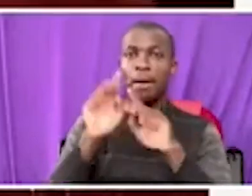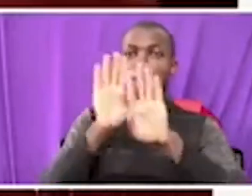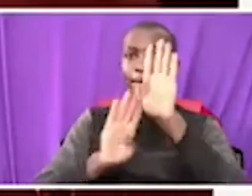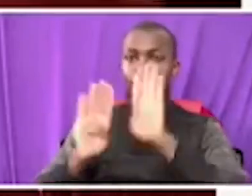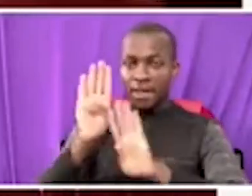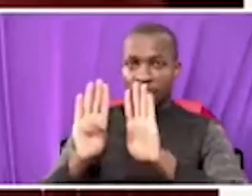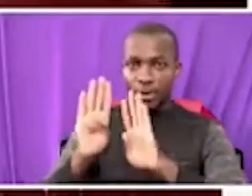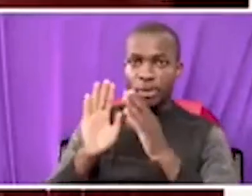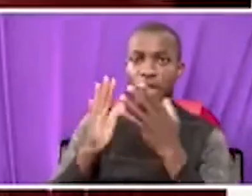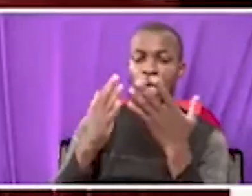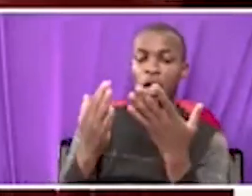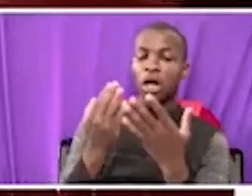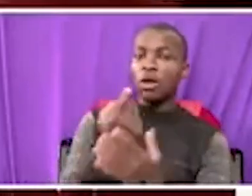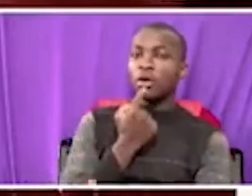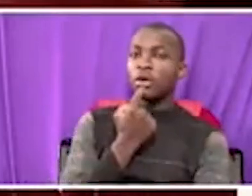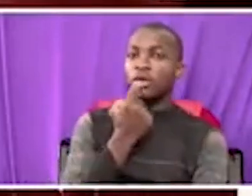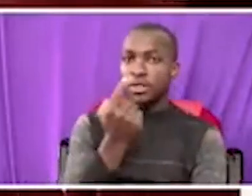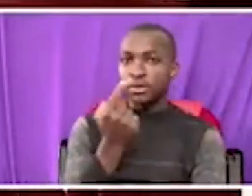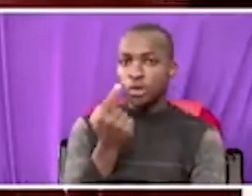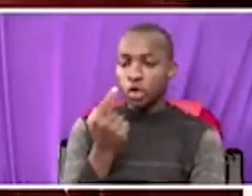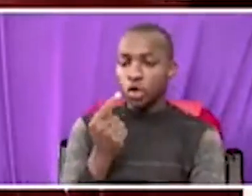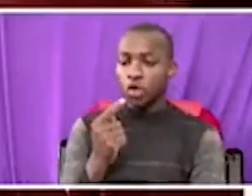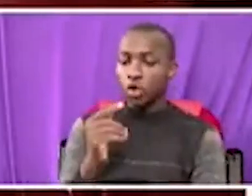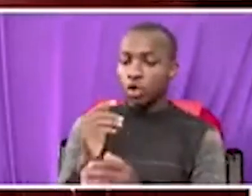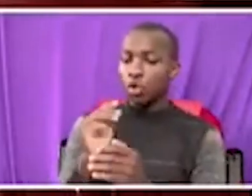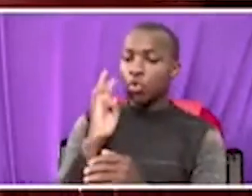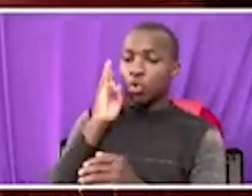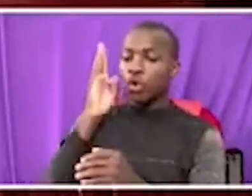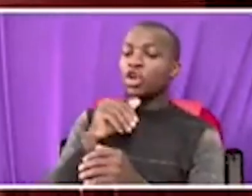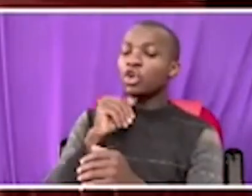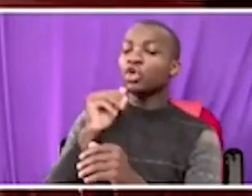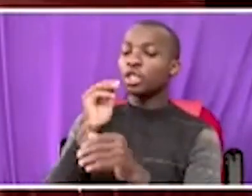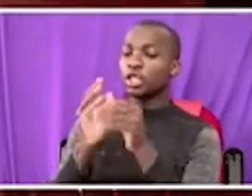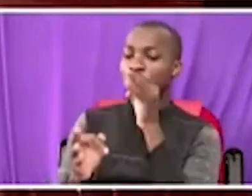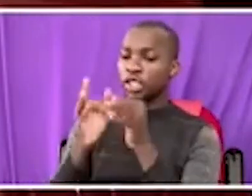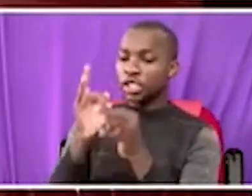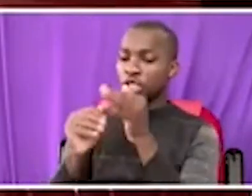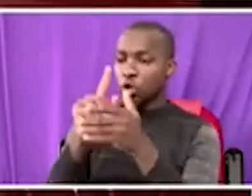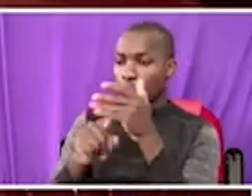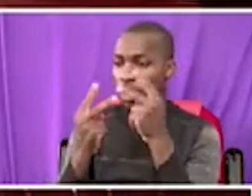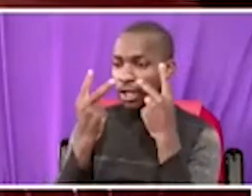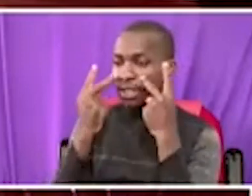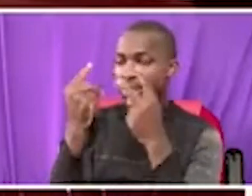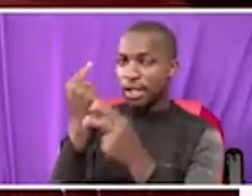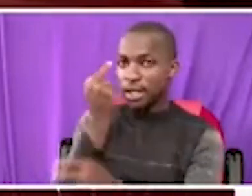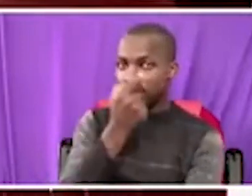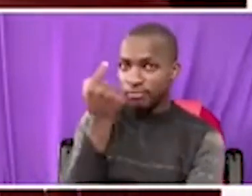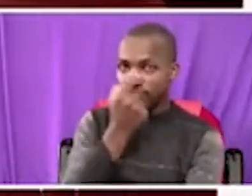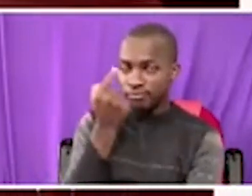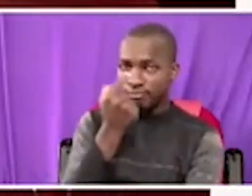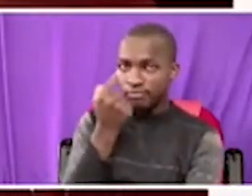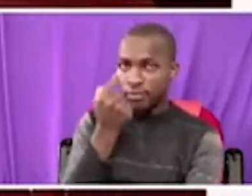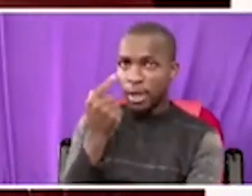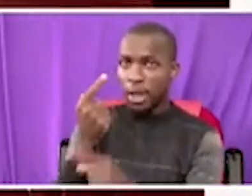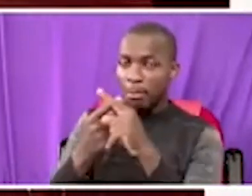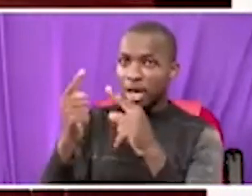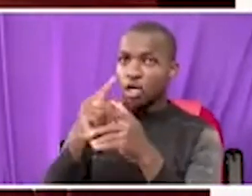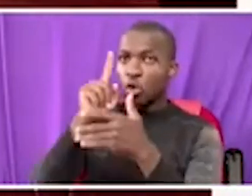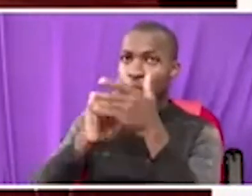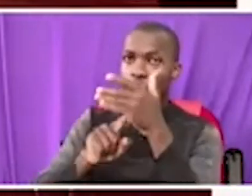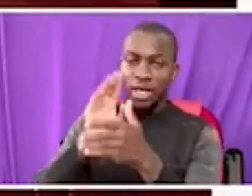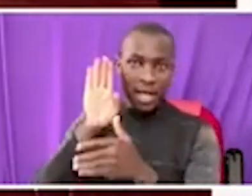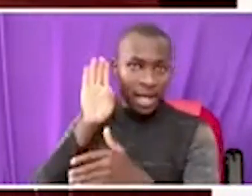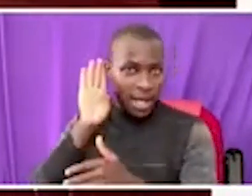are told he will not judge by what he sees with his eyes or decide by what he hears with